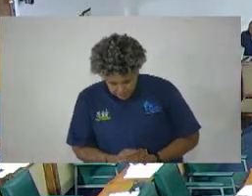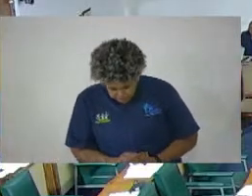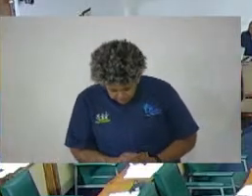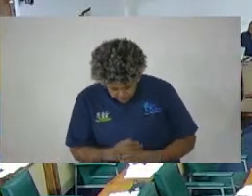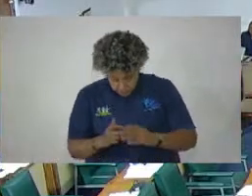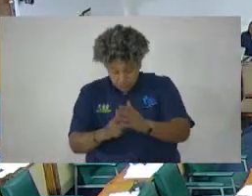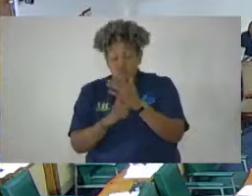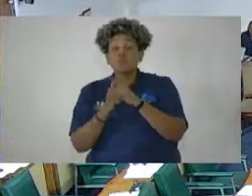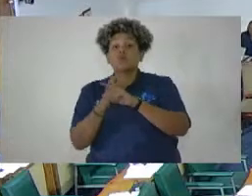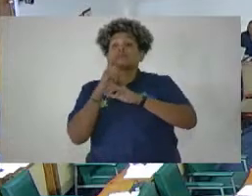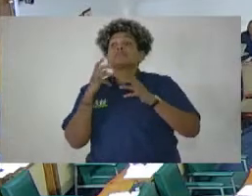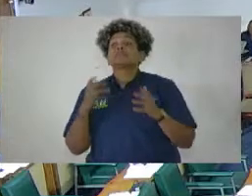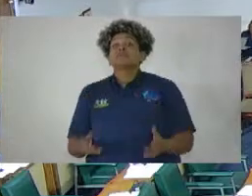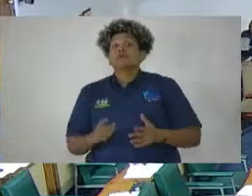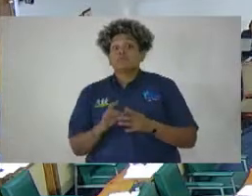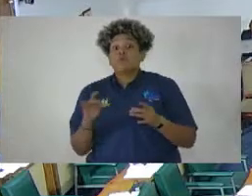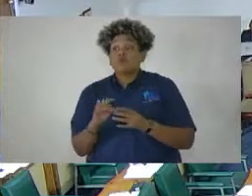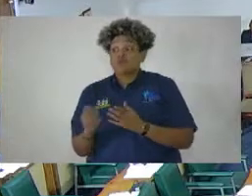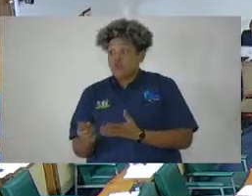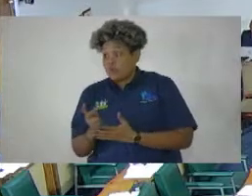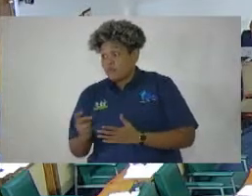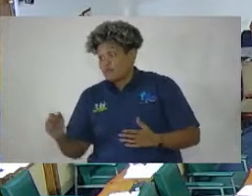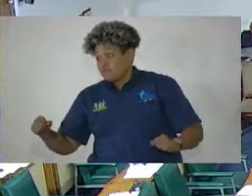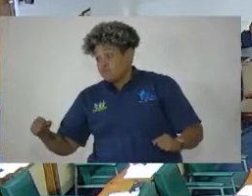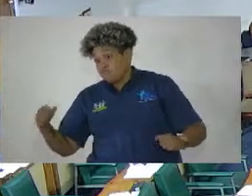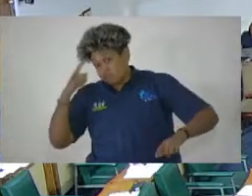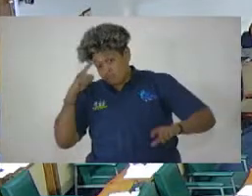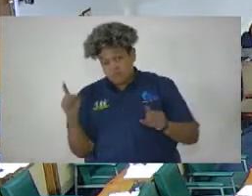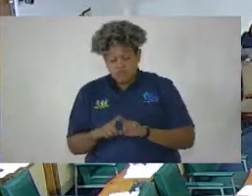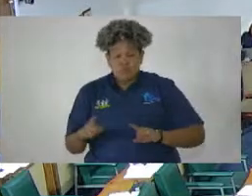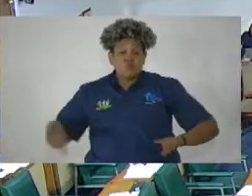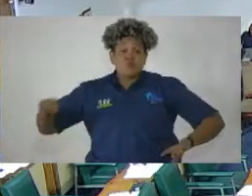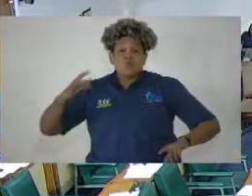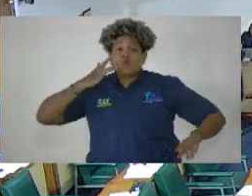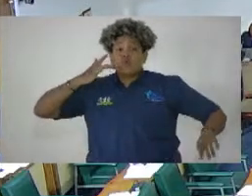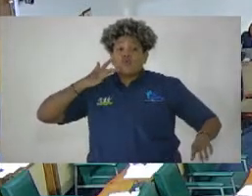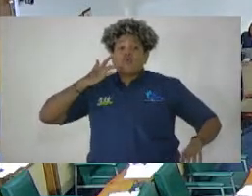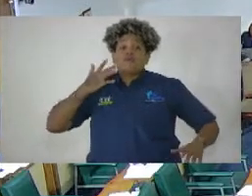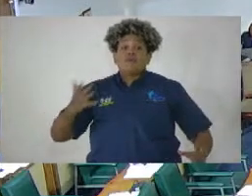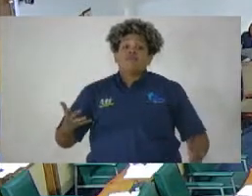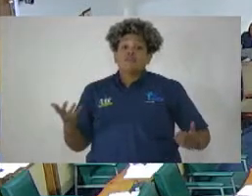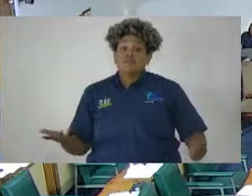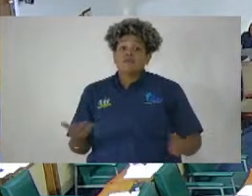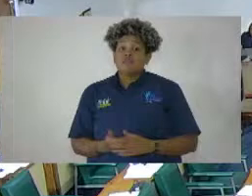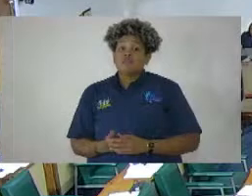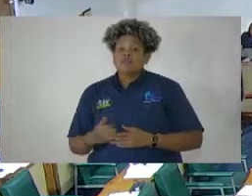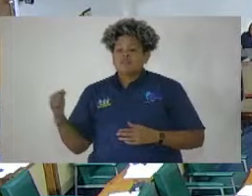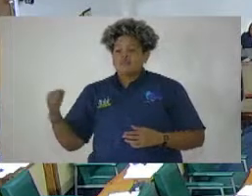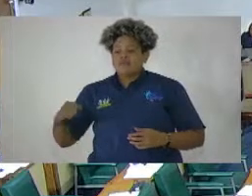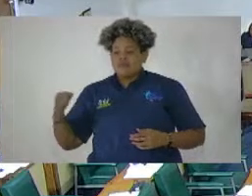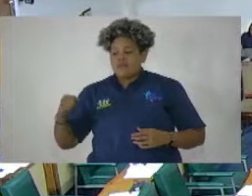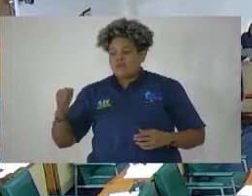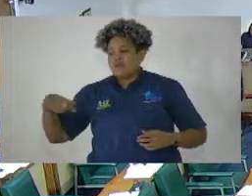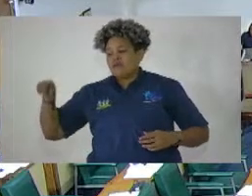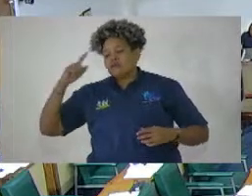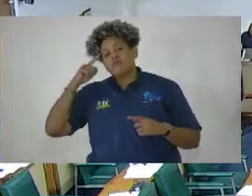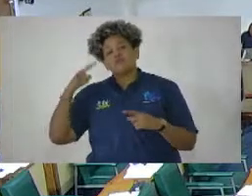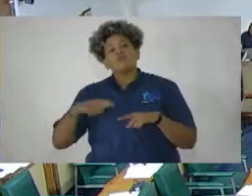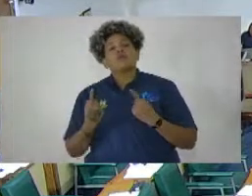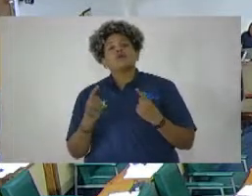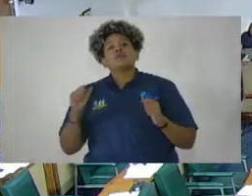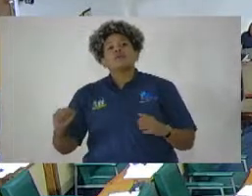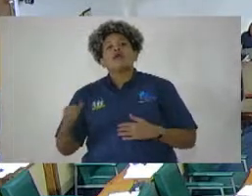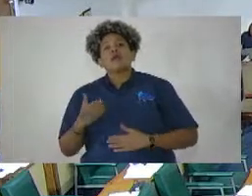The request is on the floor for the approval of the motion moved by the Minister. Those in favor?